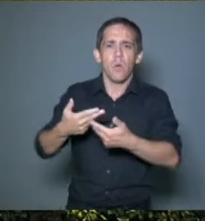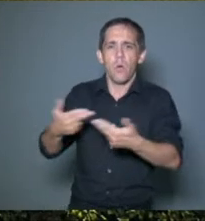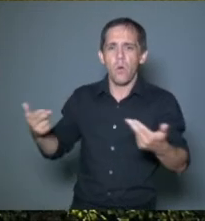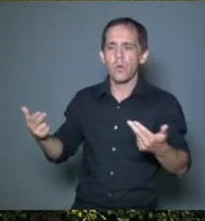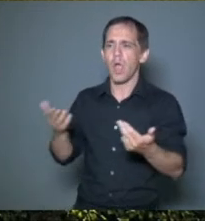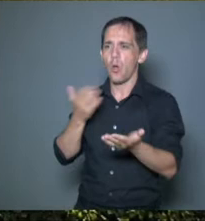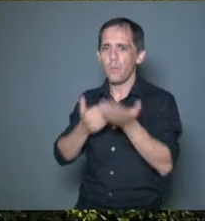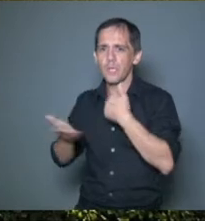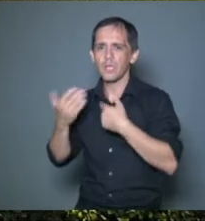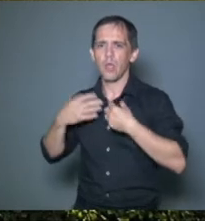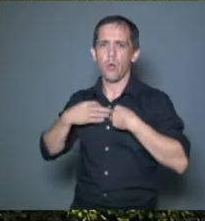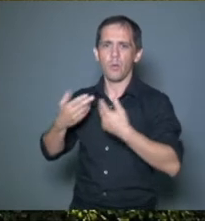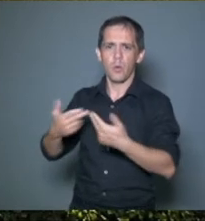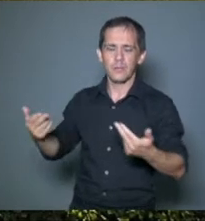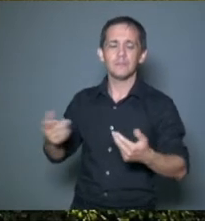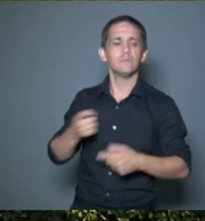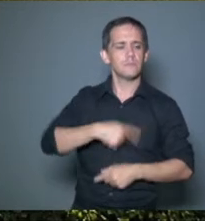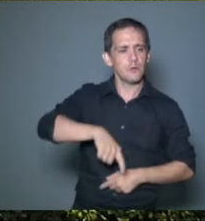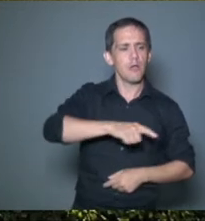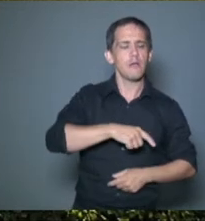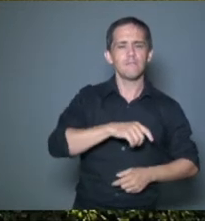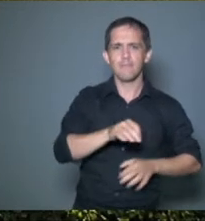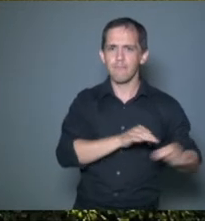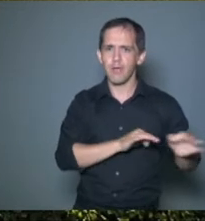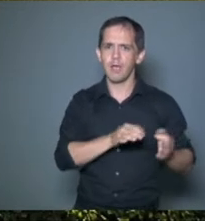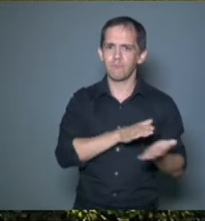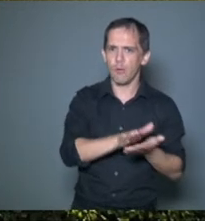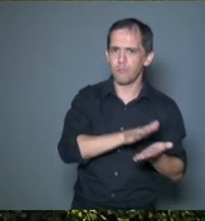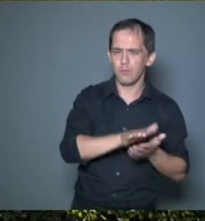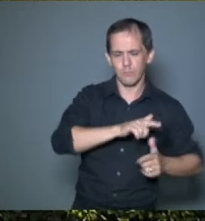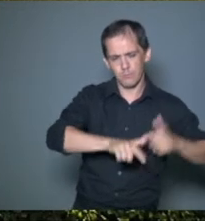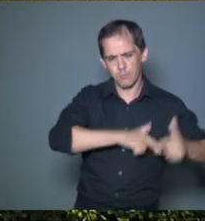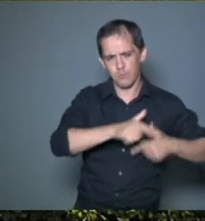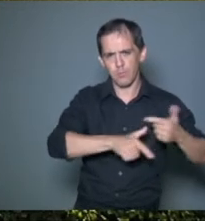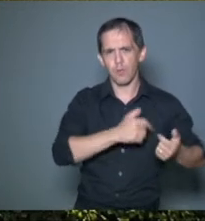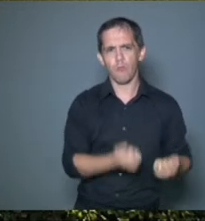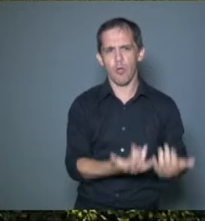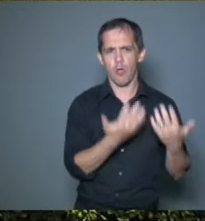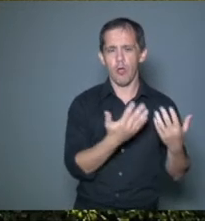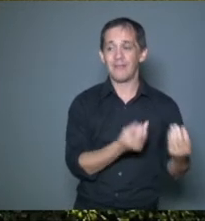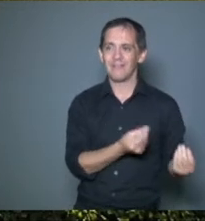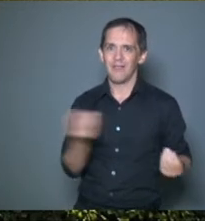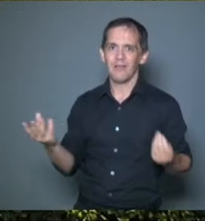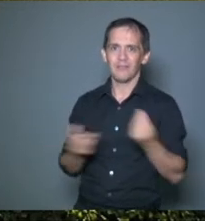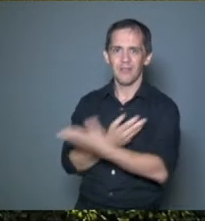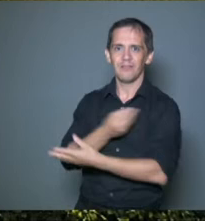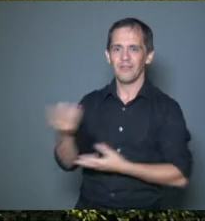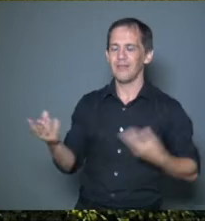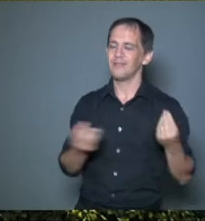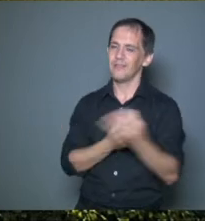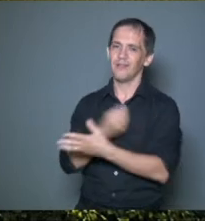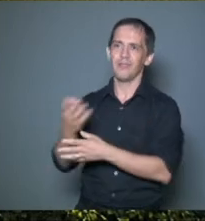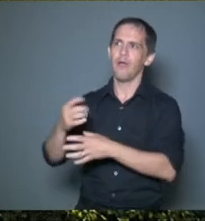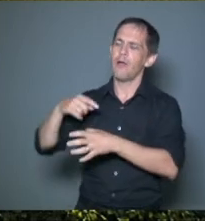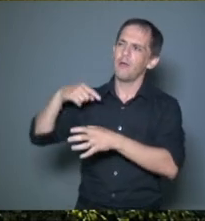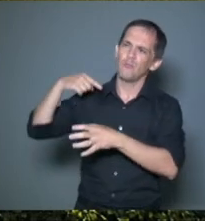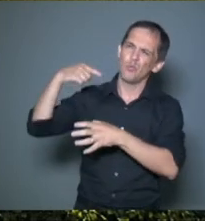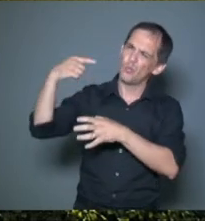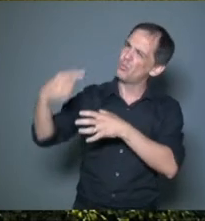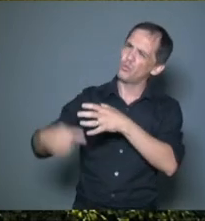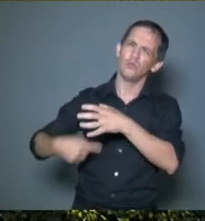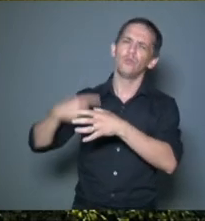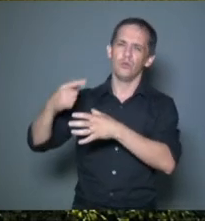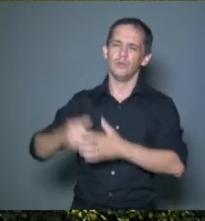Brazil, SLC is a company prepared to keep on growing and to meet that